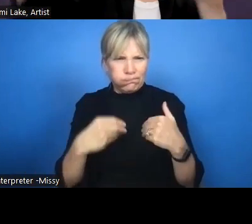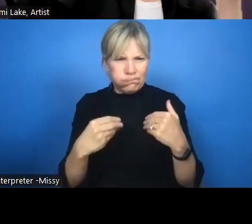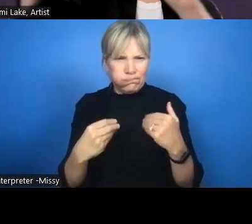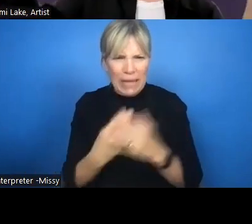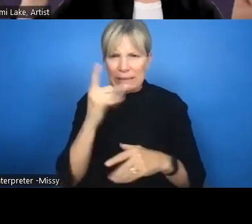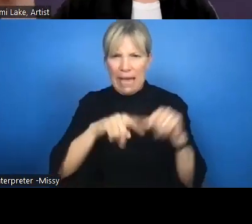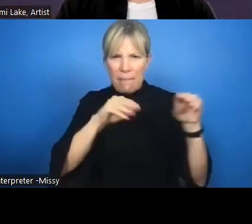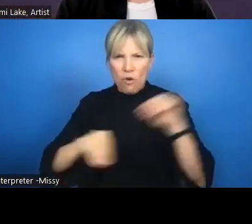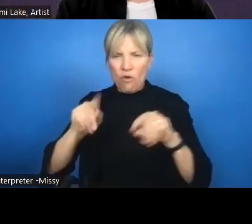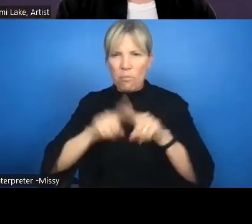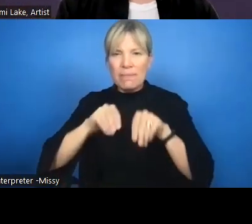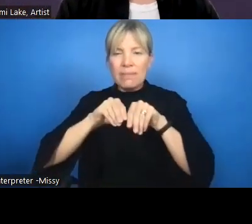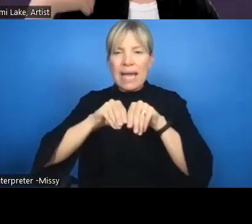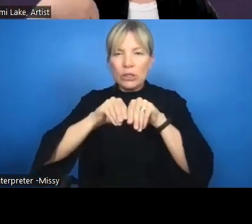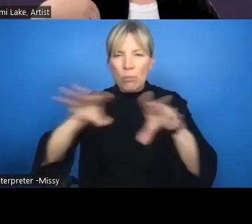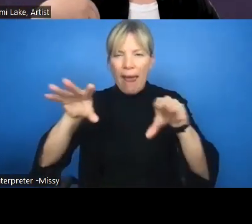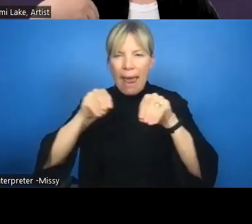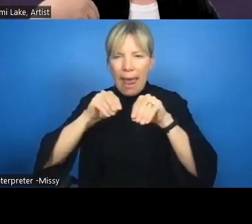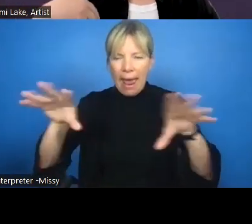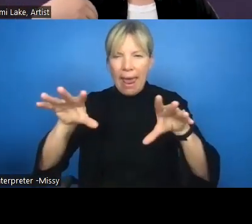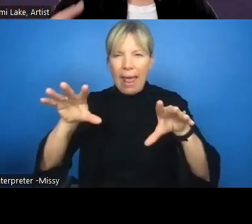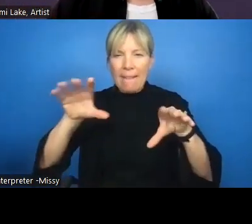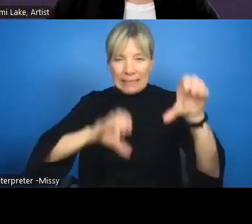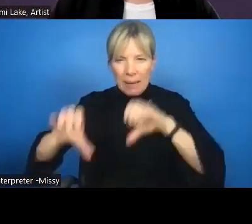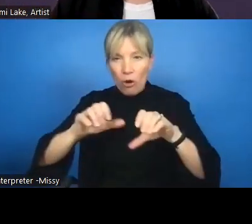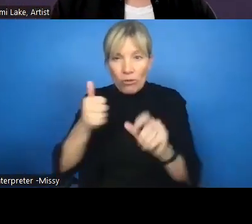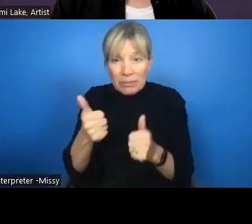you know, they can spray this chemistry and then protect themselves.